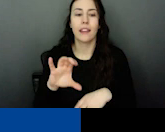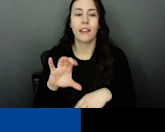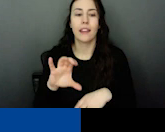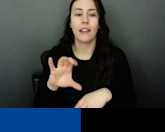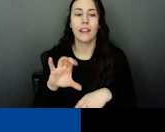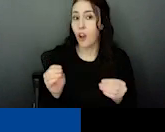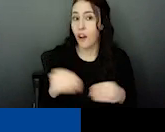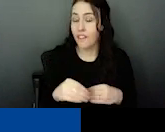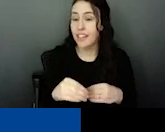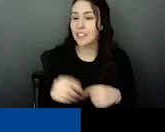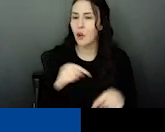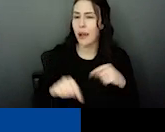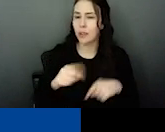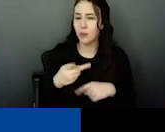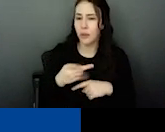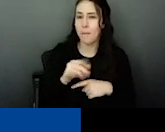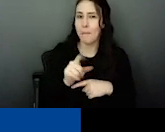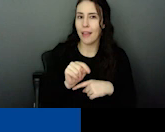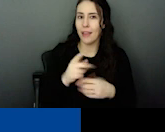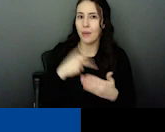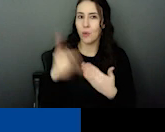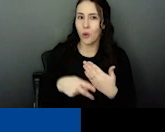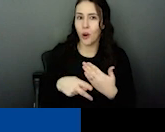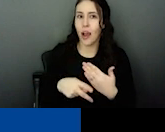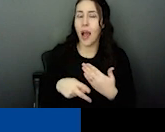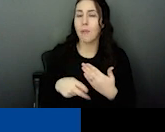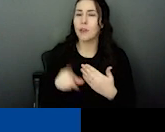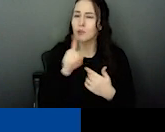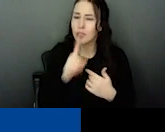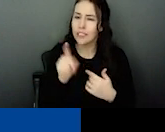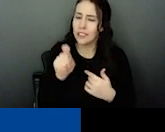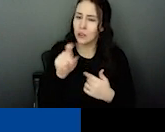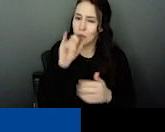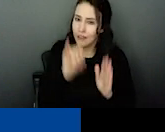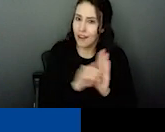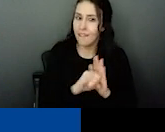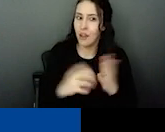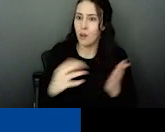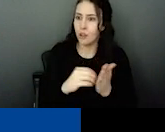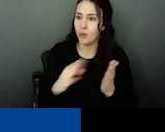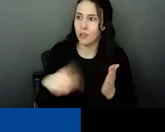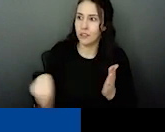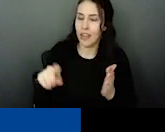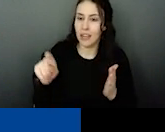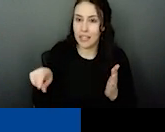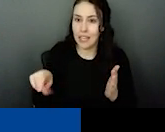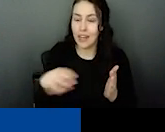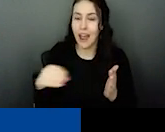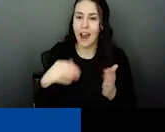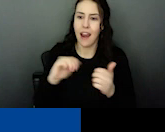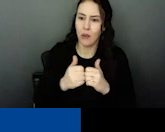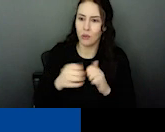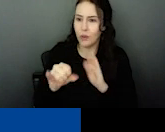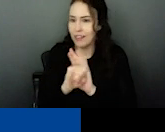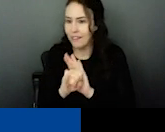is evolving to, really identify what it is that students need and how we can provide that. And baccalaureate degrees are an area where I think there's been a shift